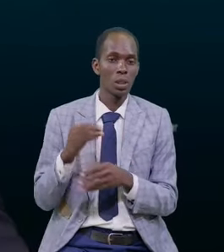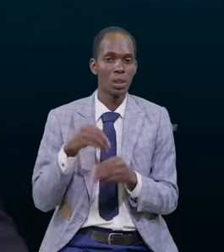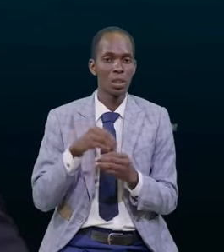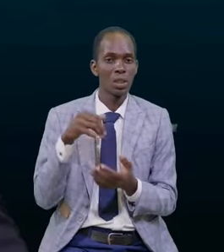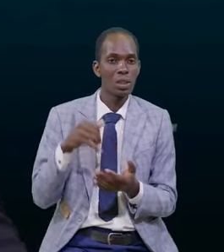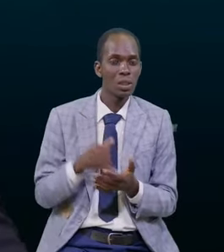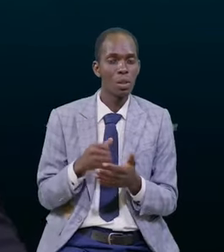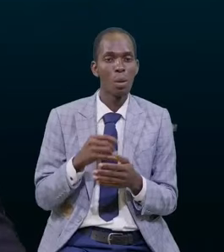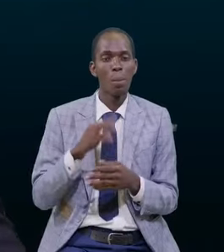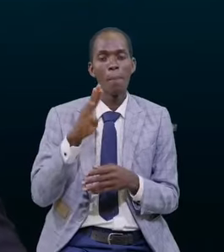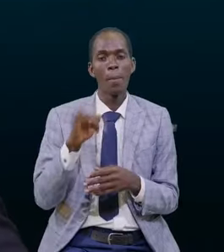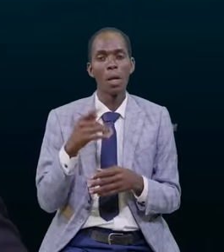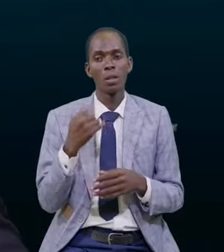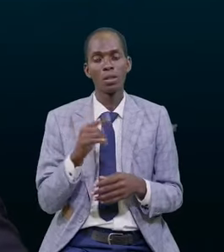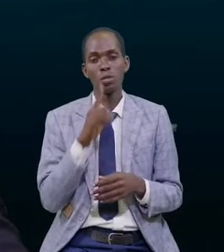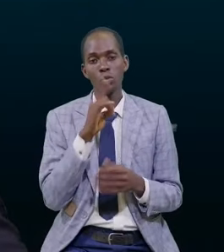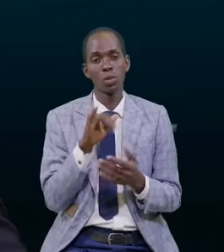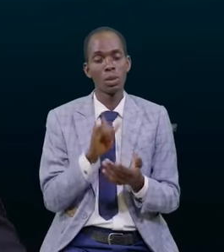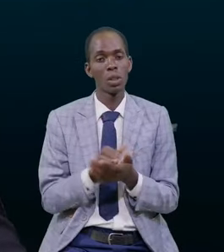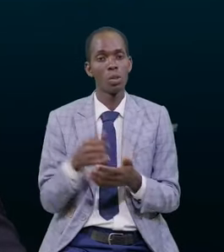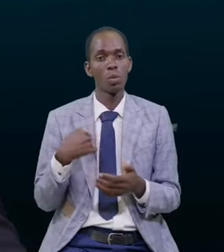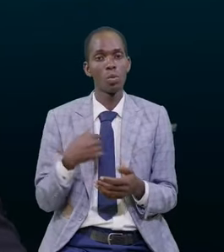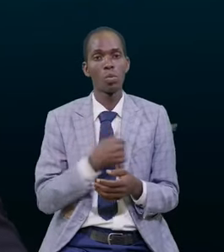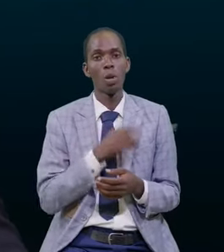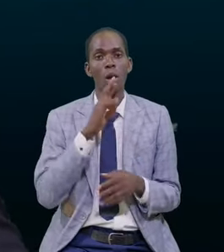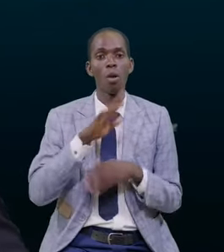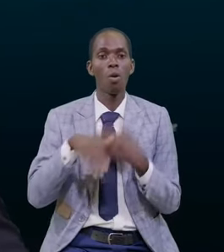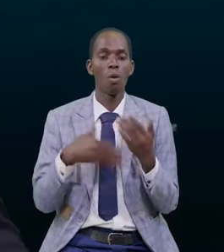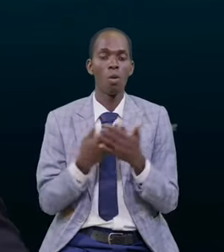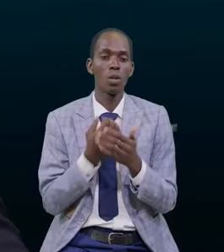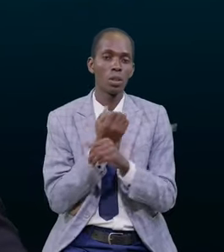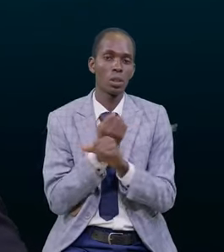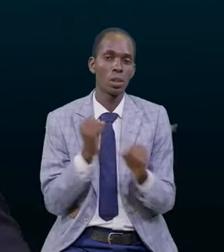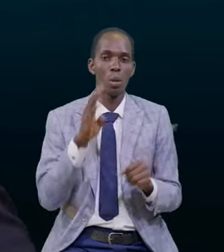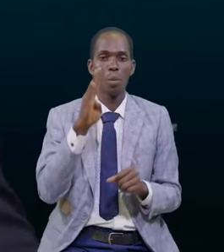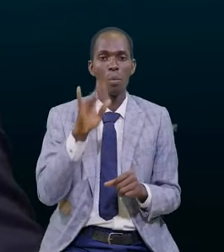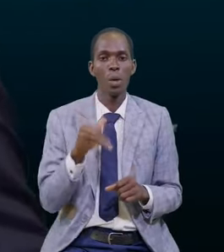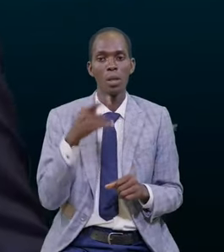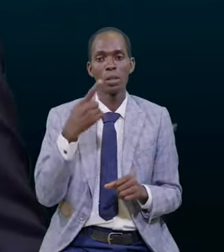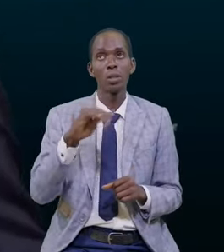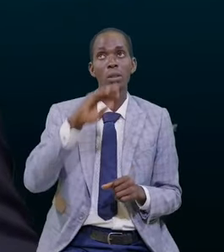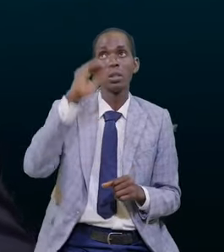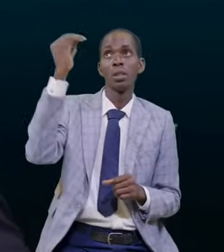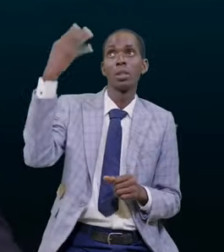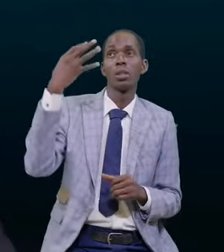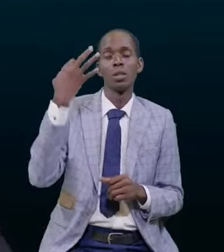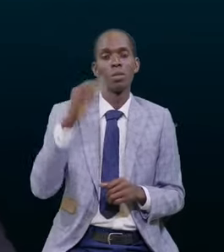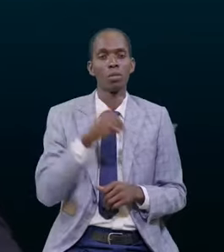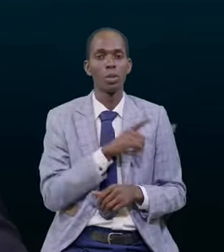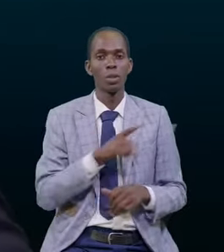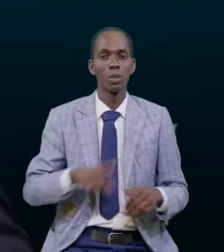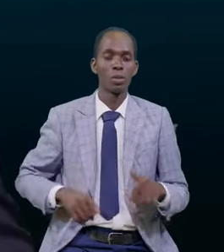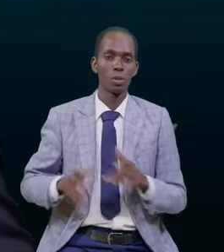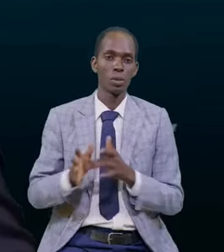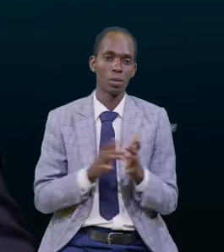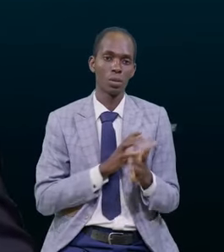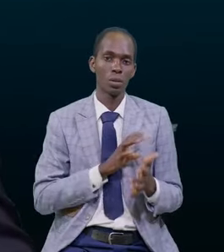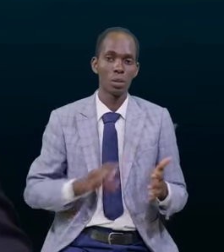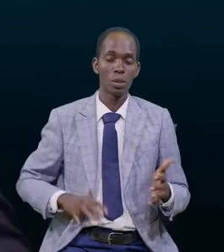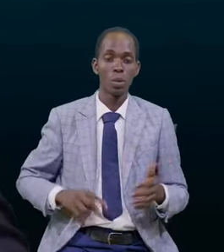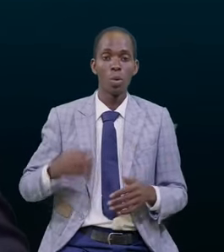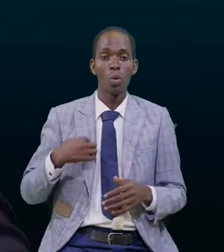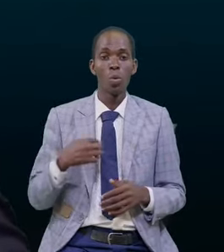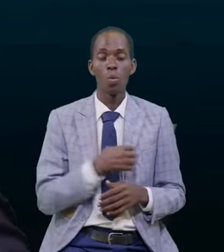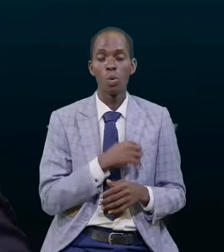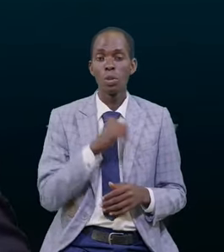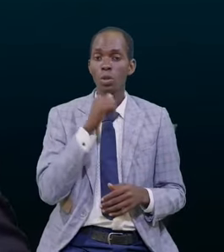saved by the grace of the Lord Jesus Christ so we do not only partake of the Heavenly callings we see other things